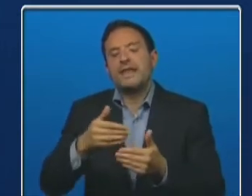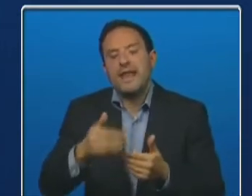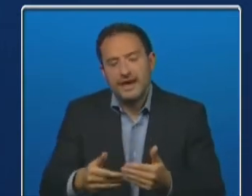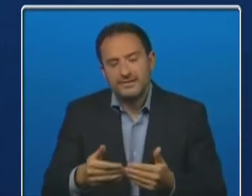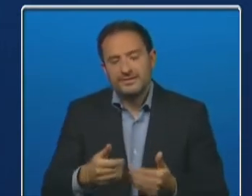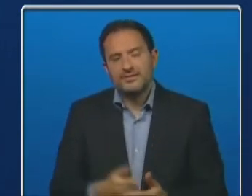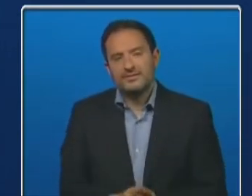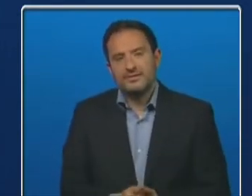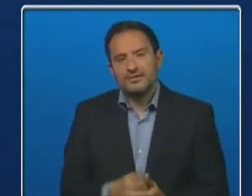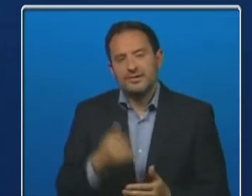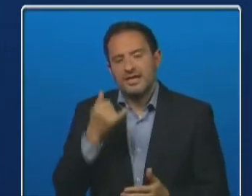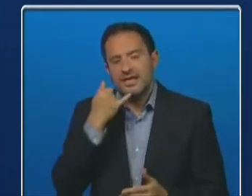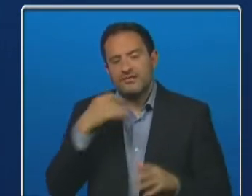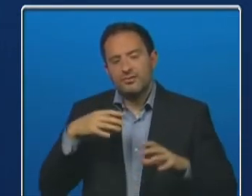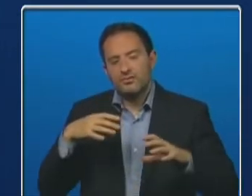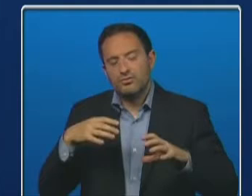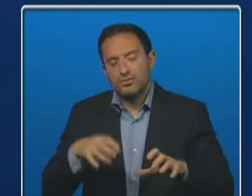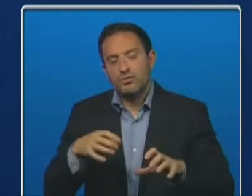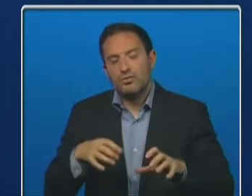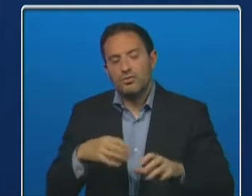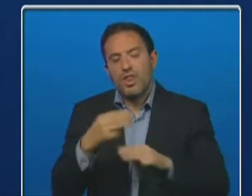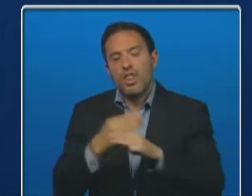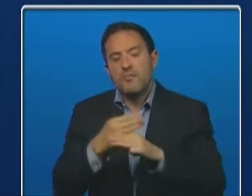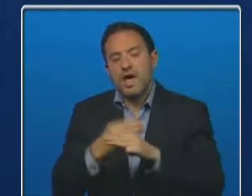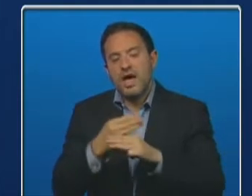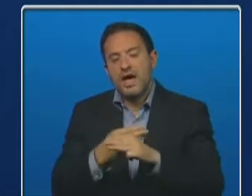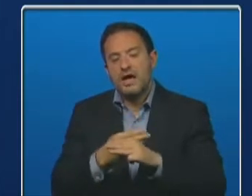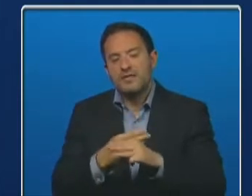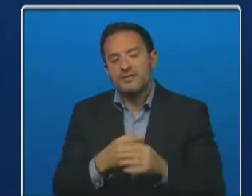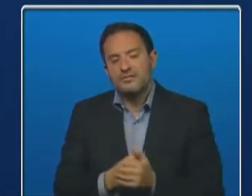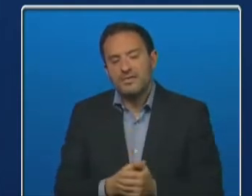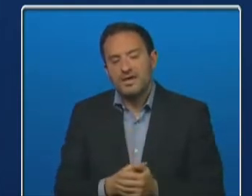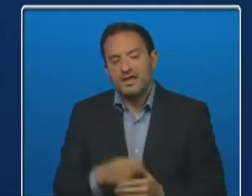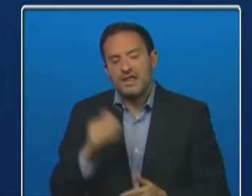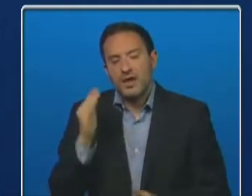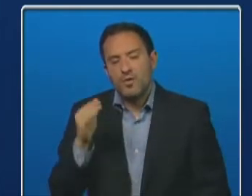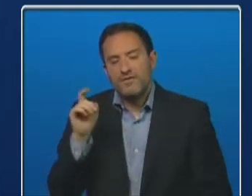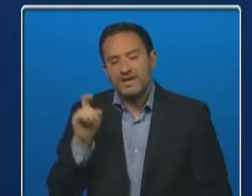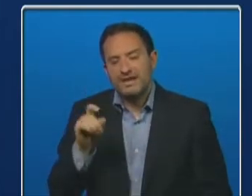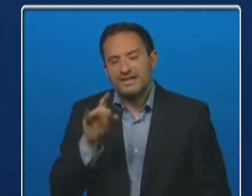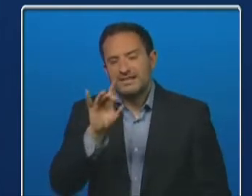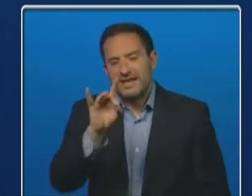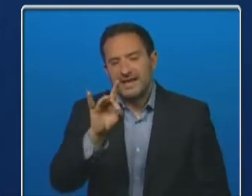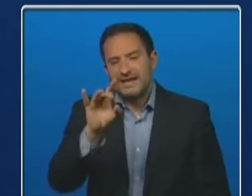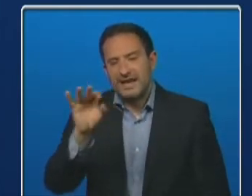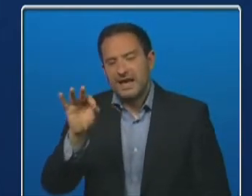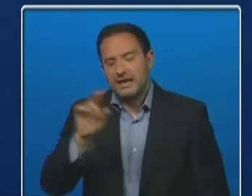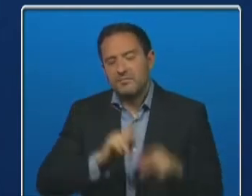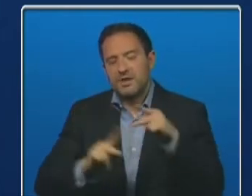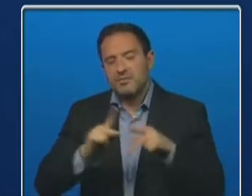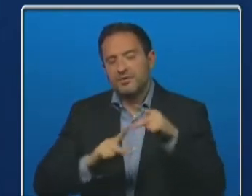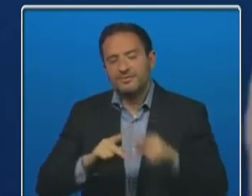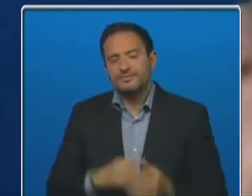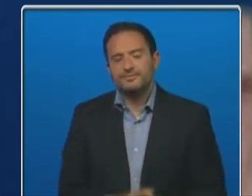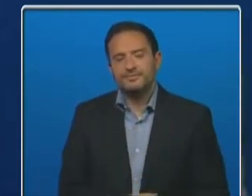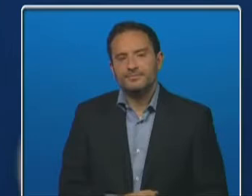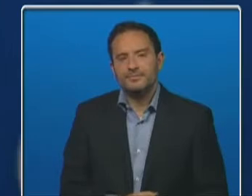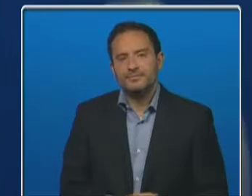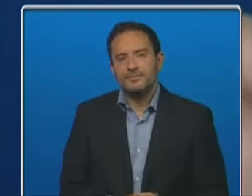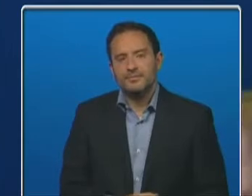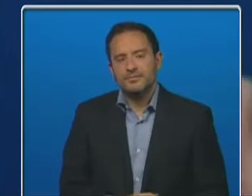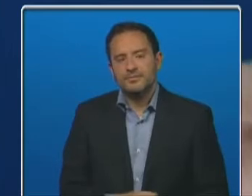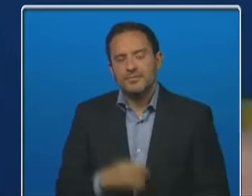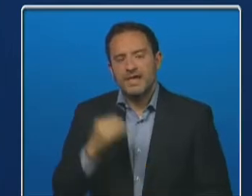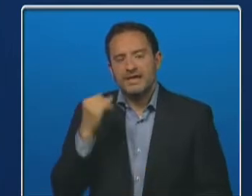the algebra equation that determines how many they would have needed, it's 89 people. But that's if you